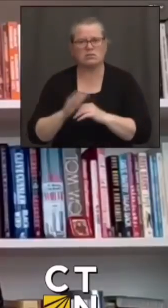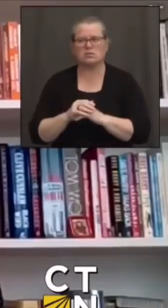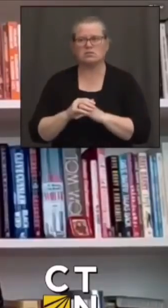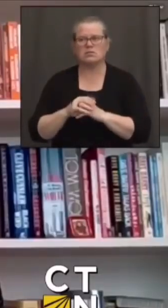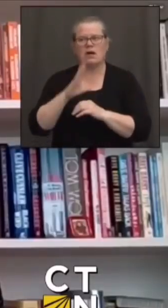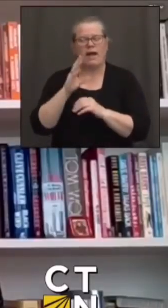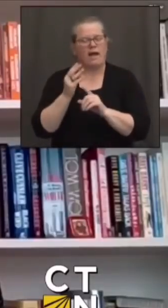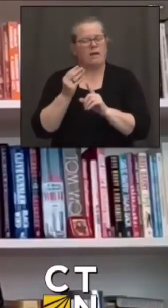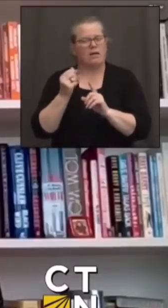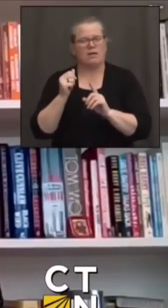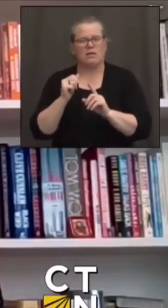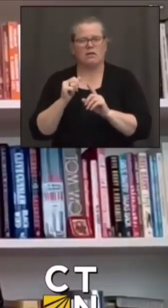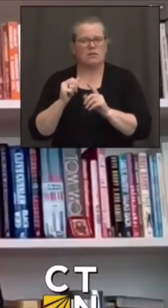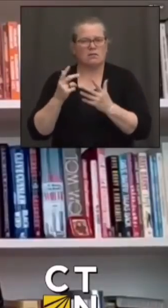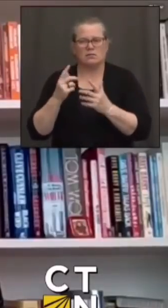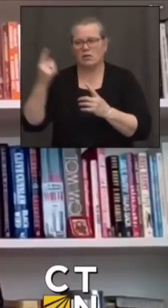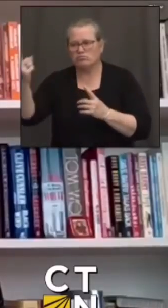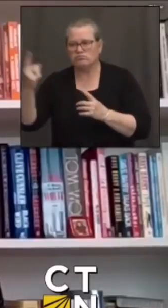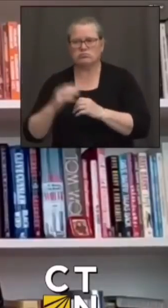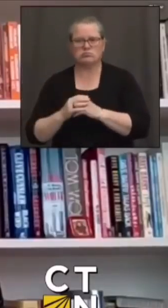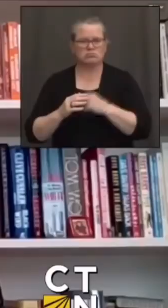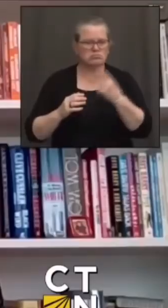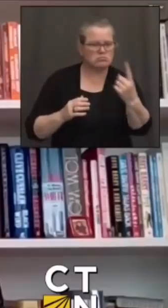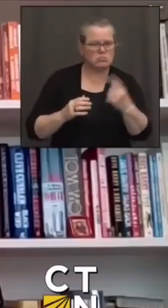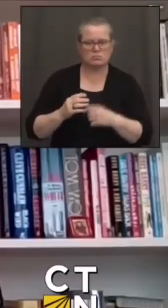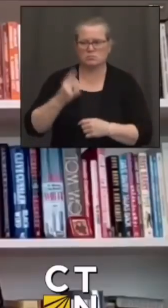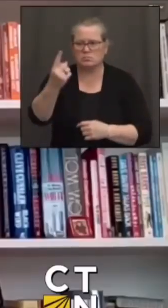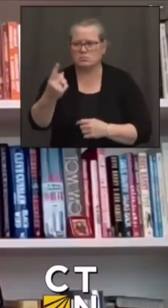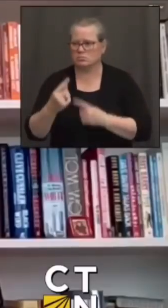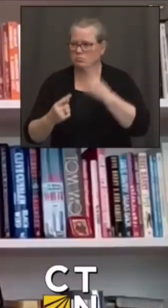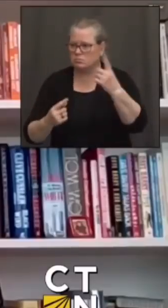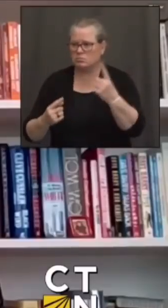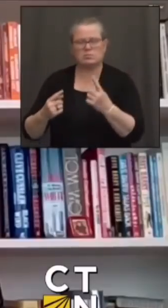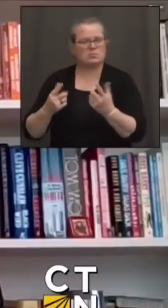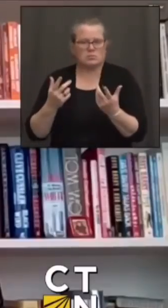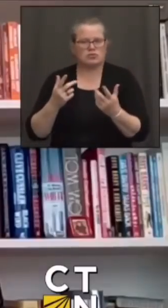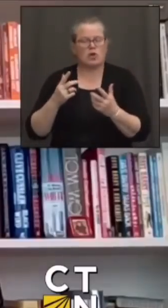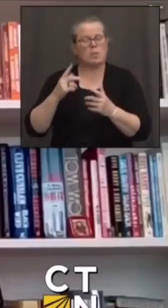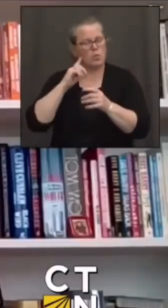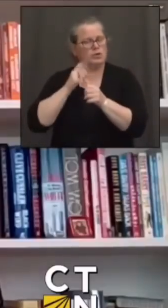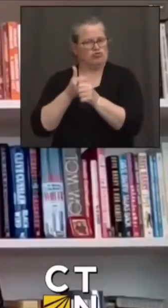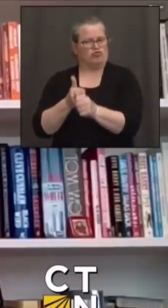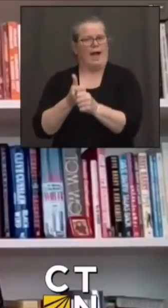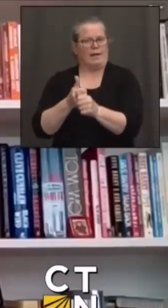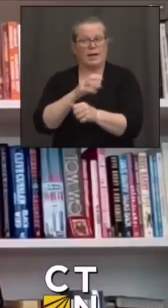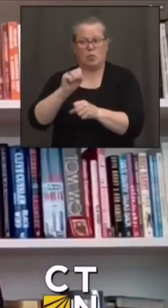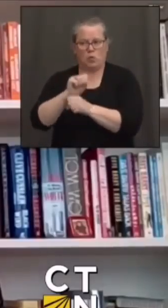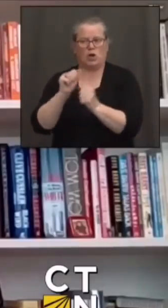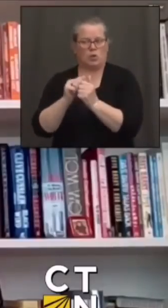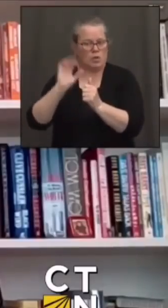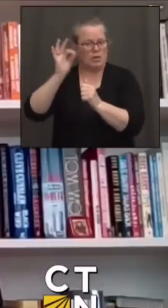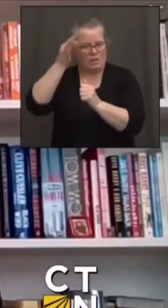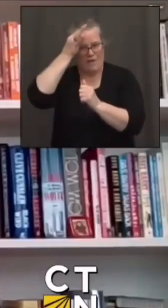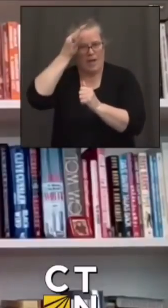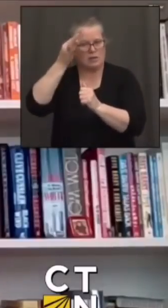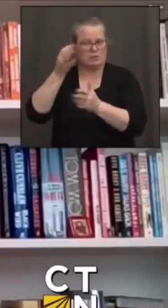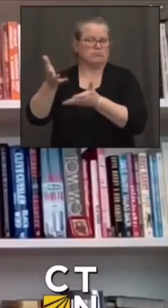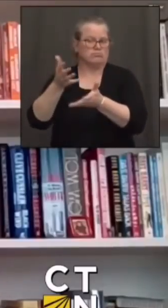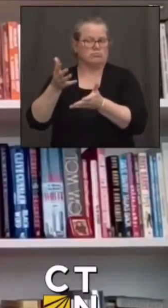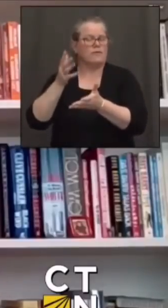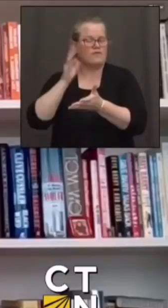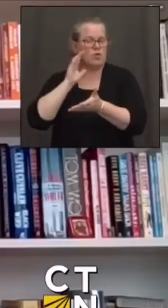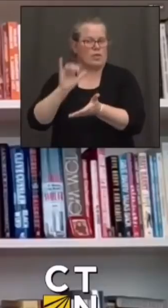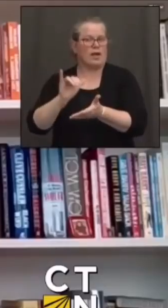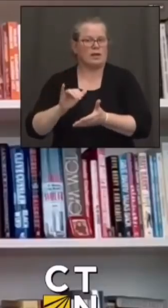self-limited, but we are tracking them and working with our federal partners. And are there any